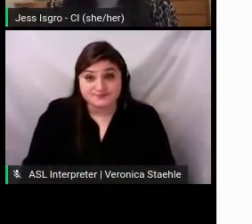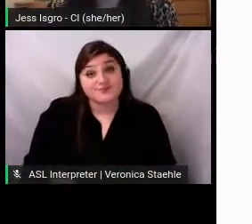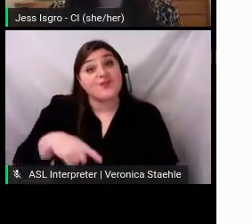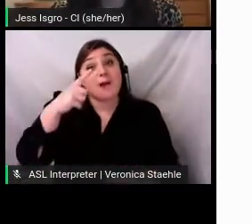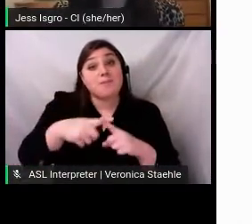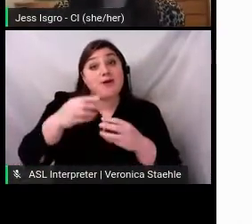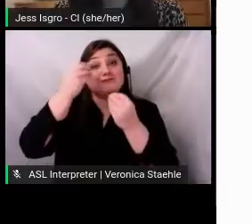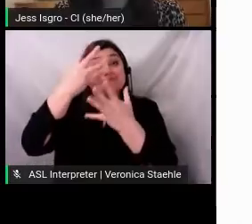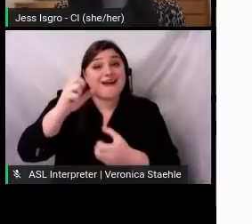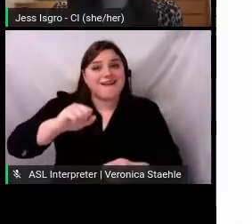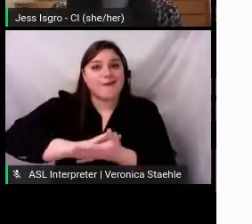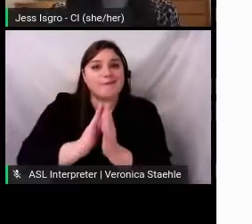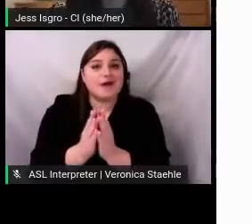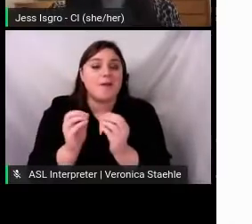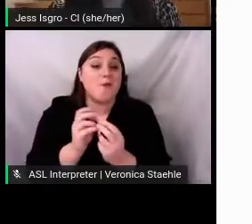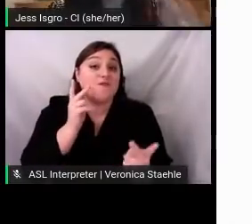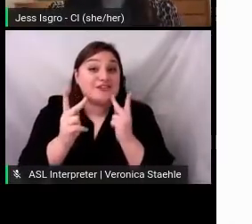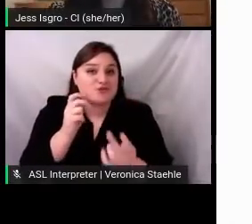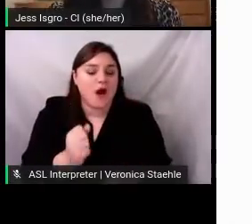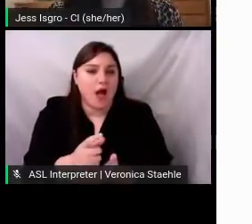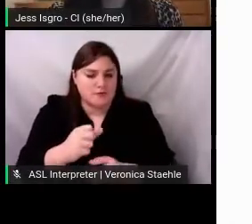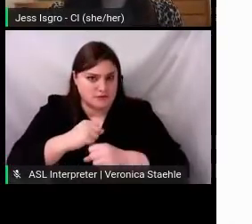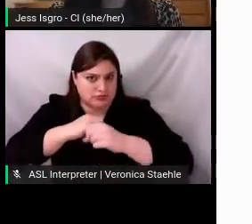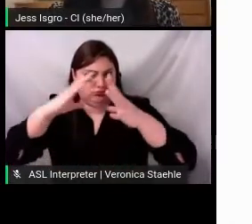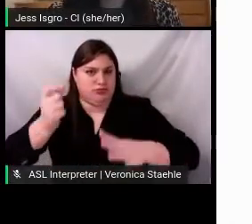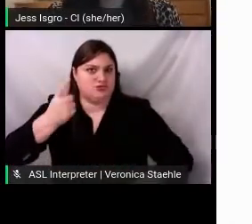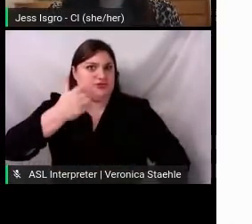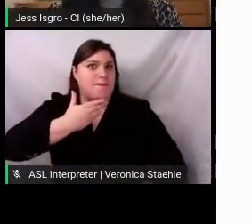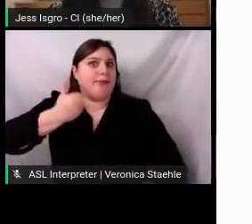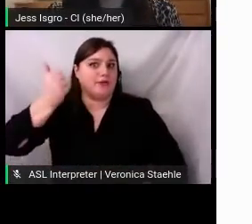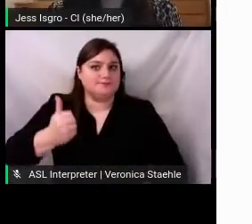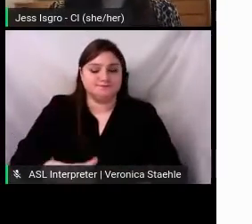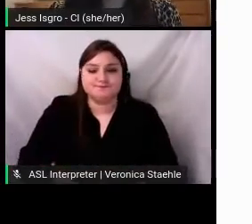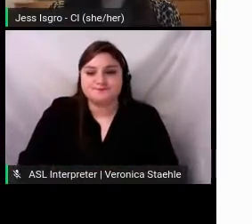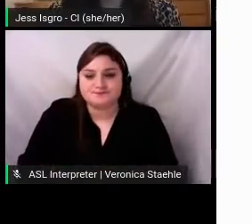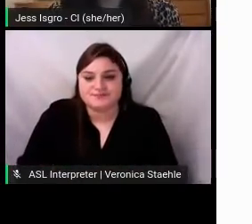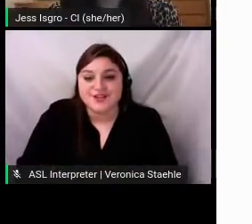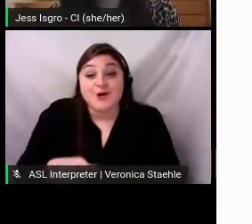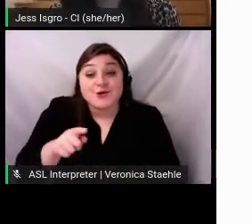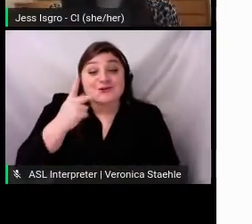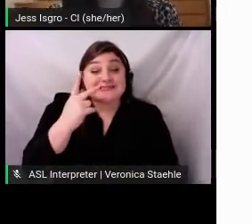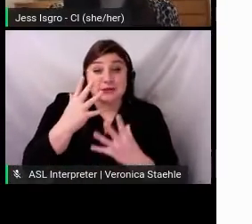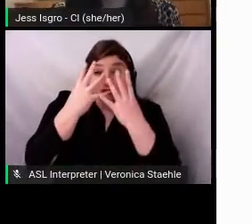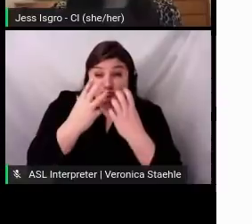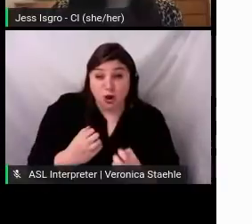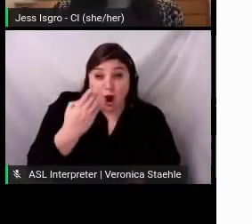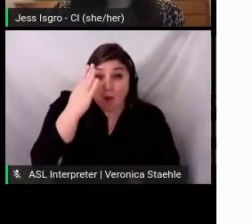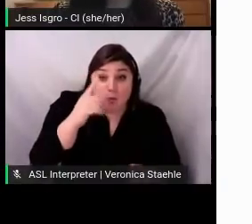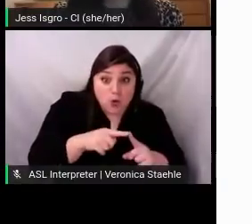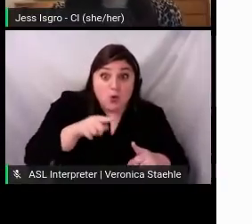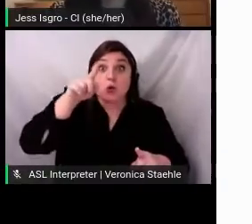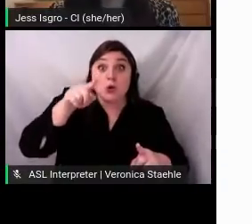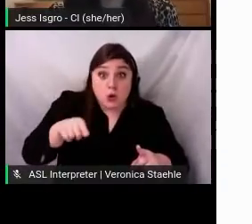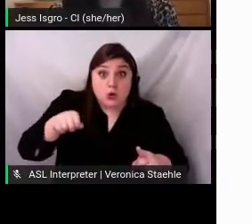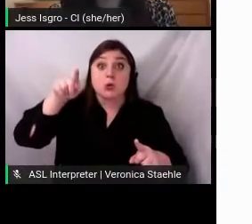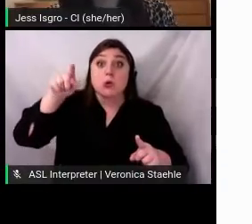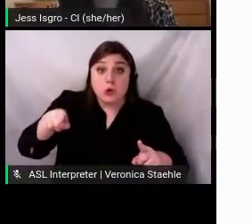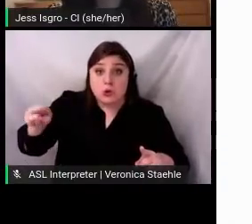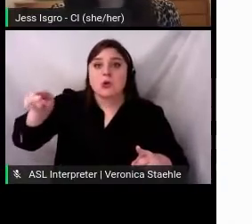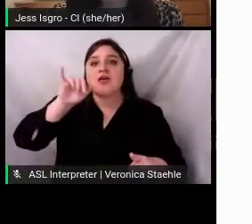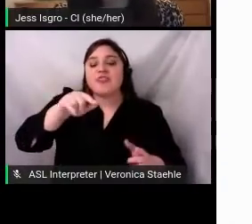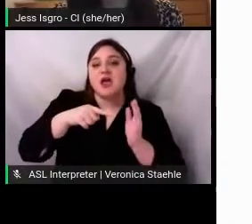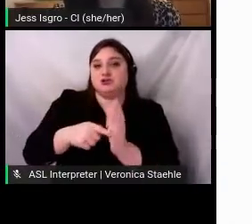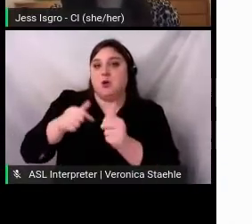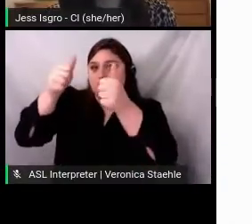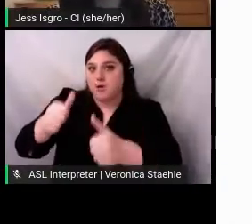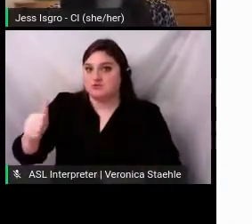help answer some of these questions as well. Here's an example where the dark blue line is showing the number of posts on a given day. The light